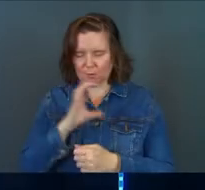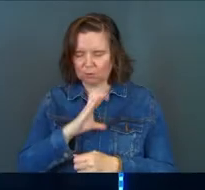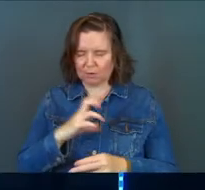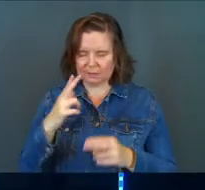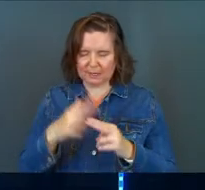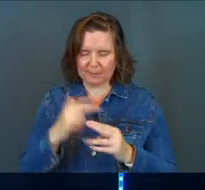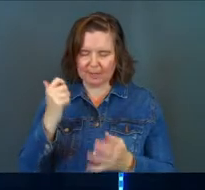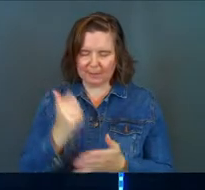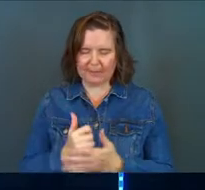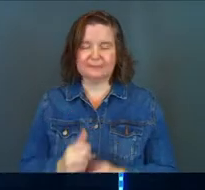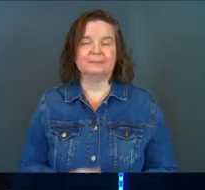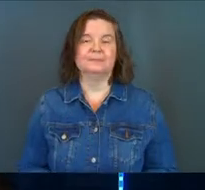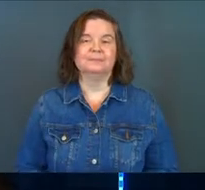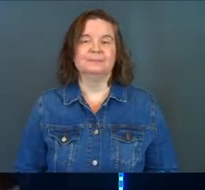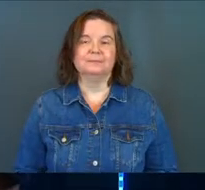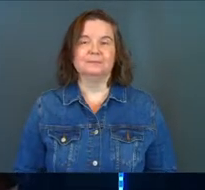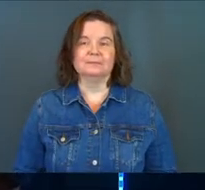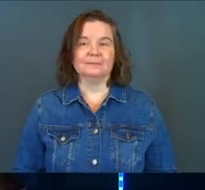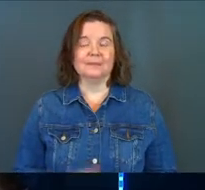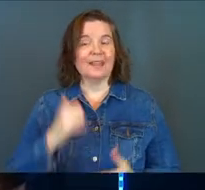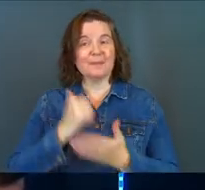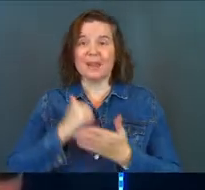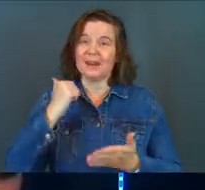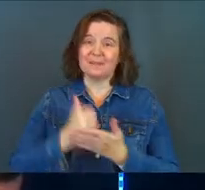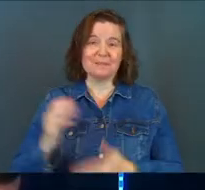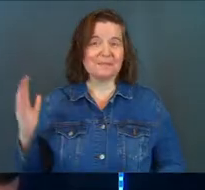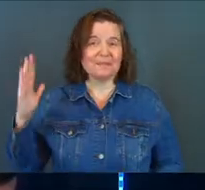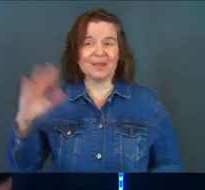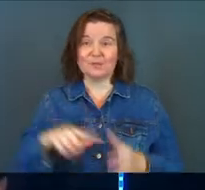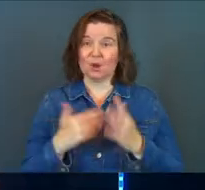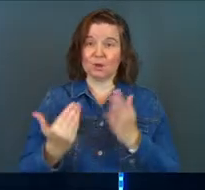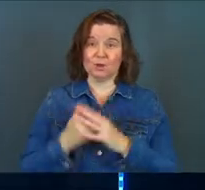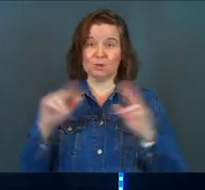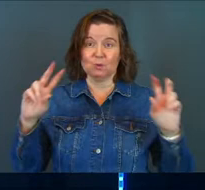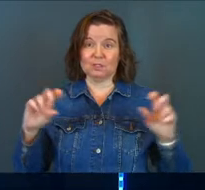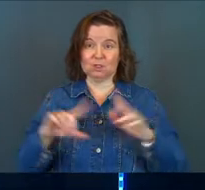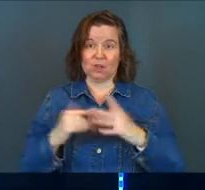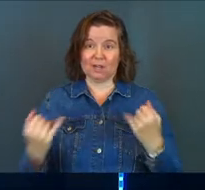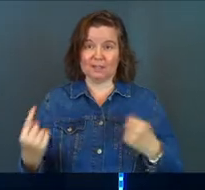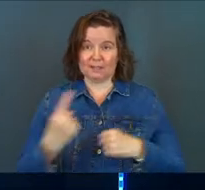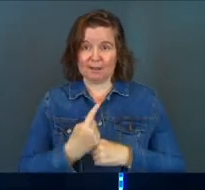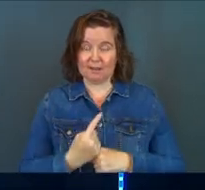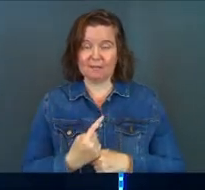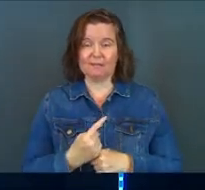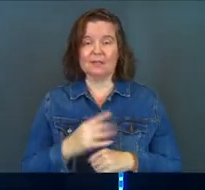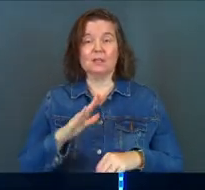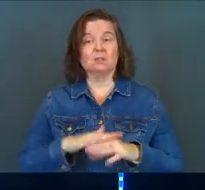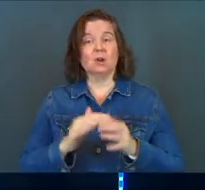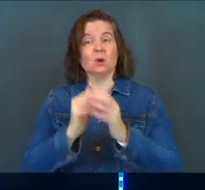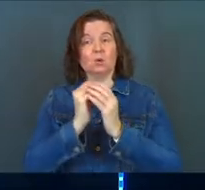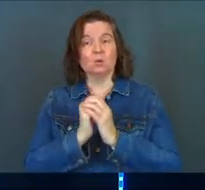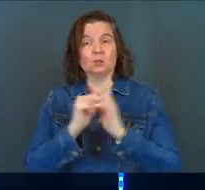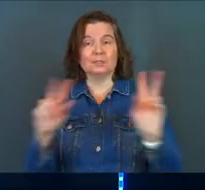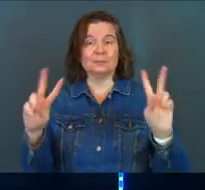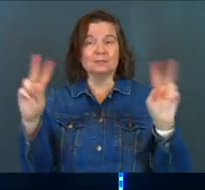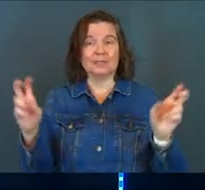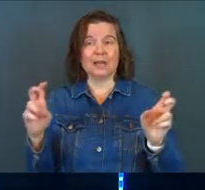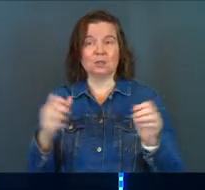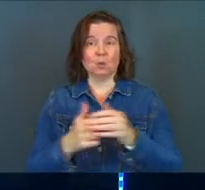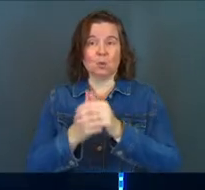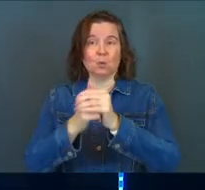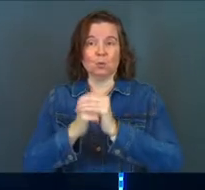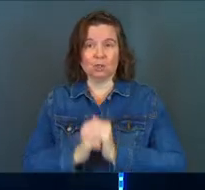In Christ's name, amen. Amen, amen. We're starting a new series starting today, and it's on worship. It's titled